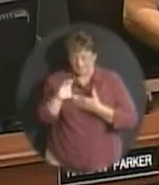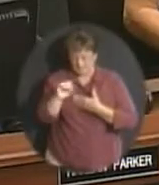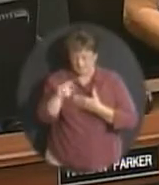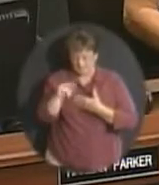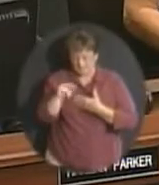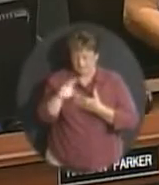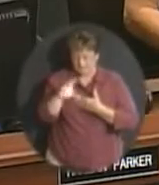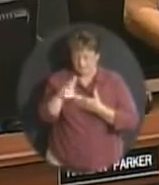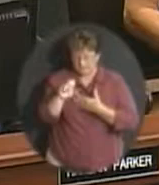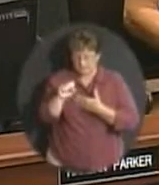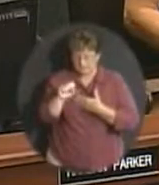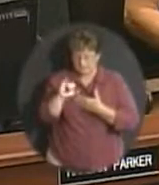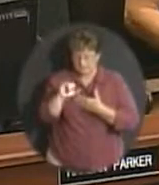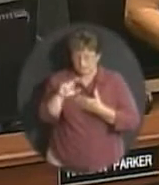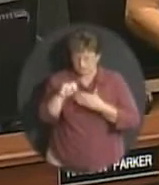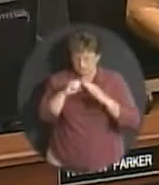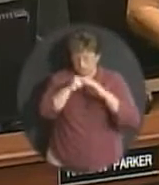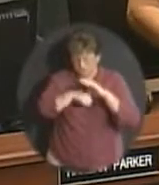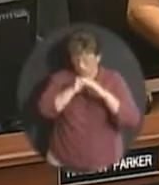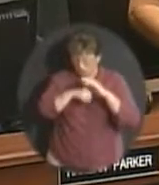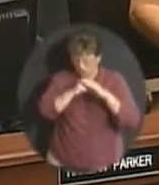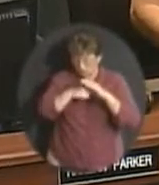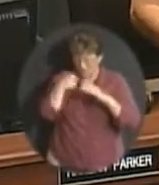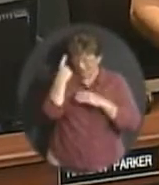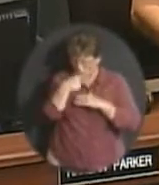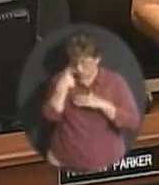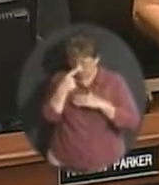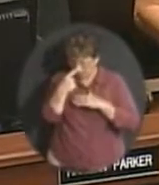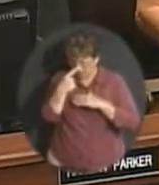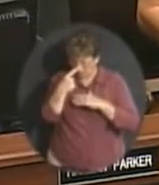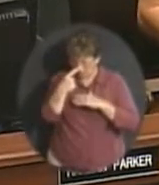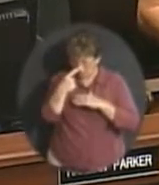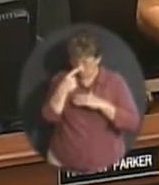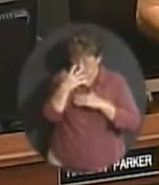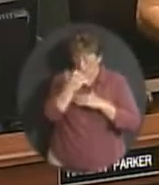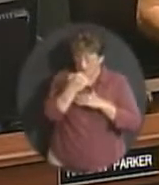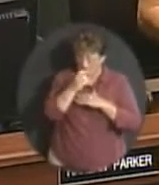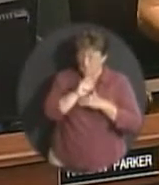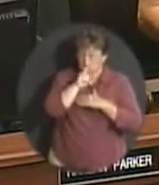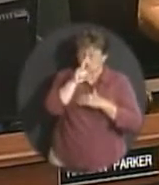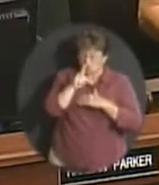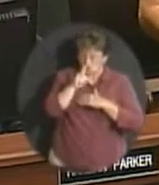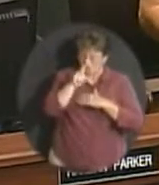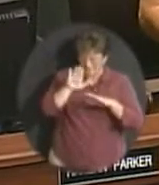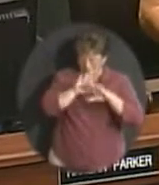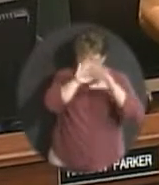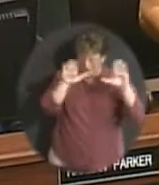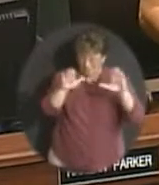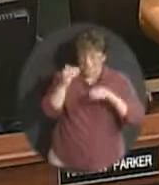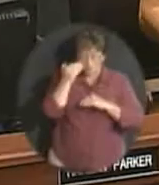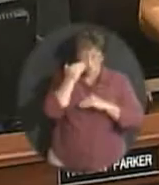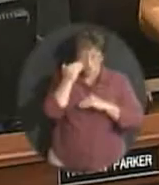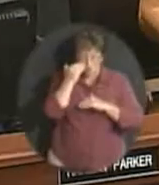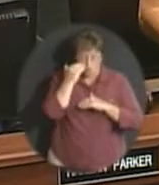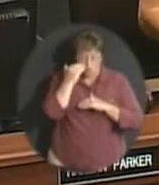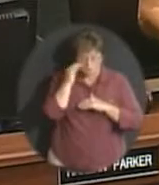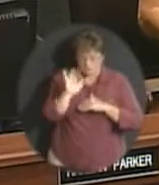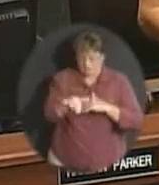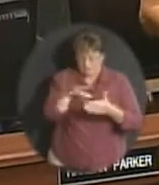a deadline, and just some general information on that so we make the public aware of that, and hopefully we're getting good participation in that